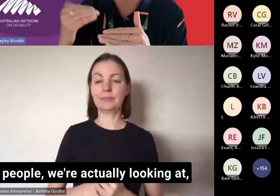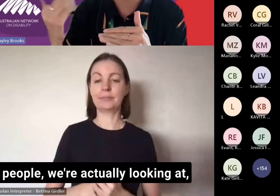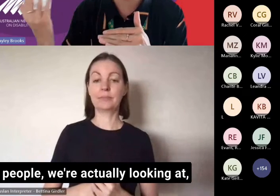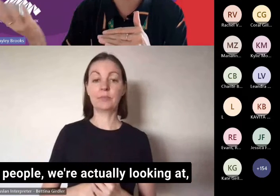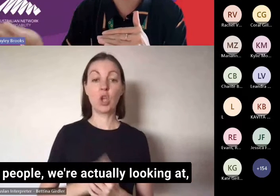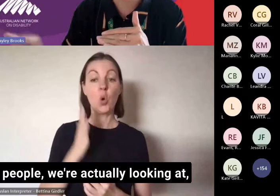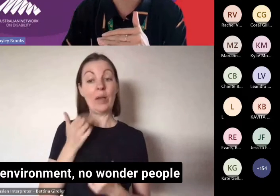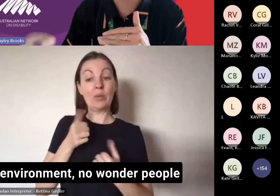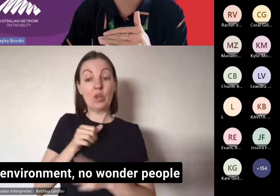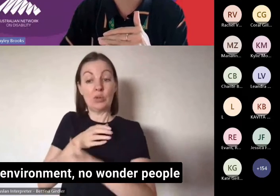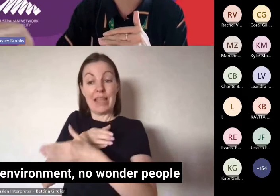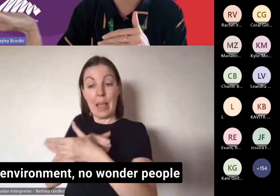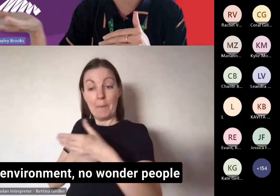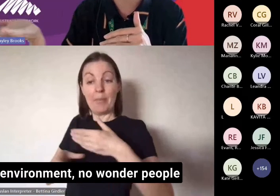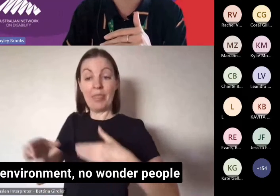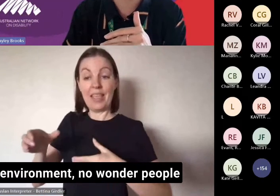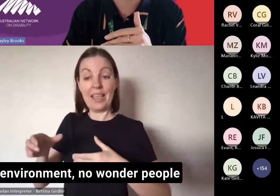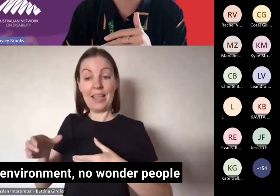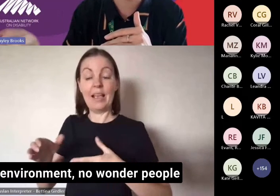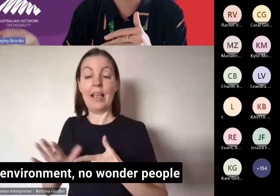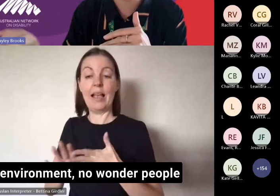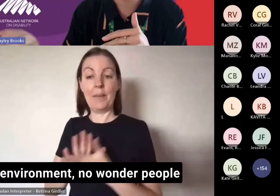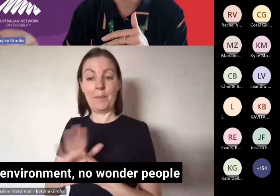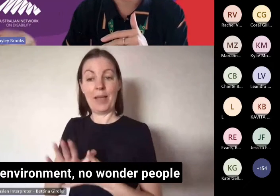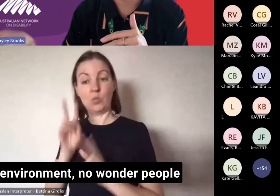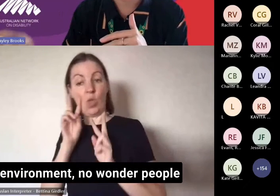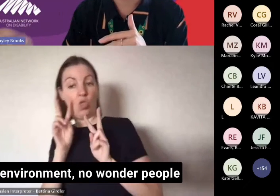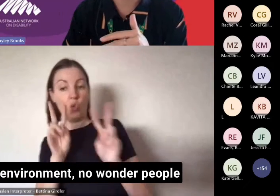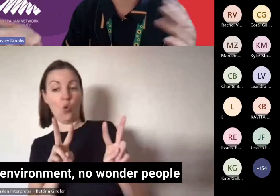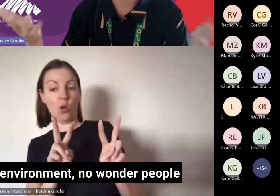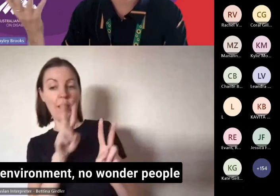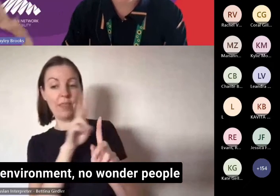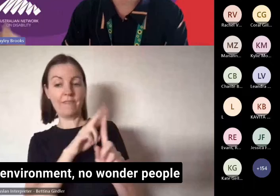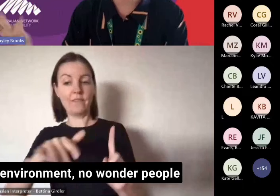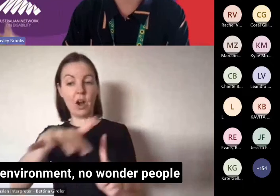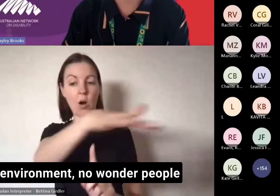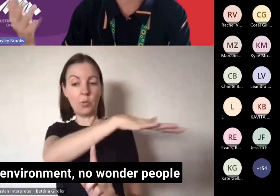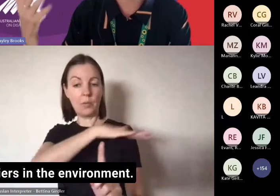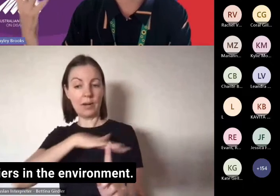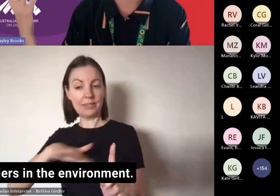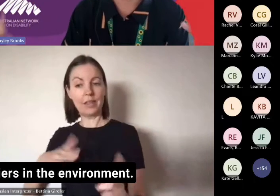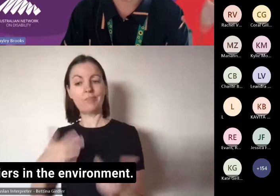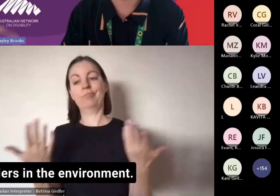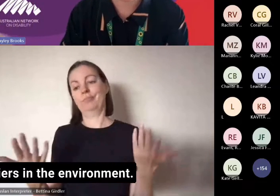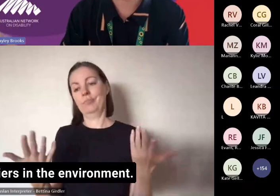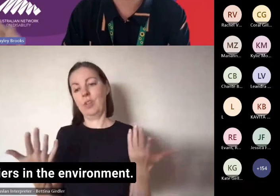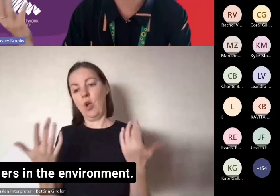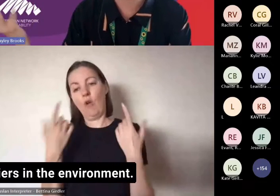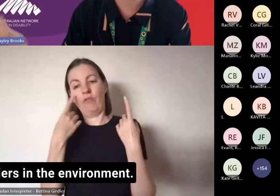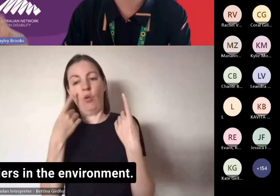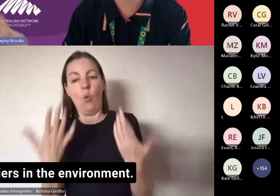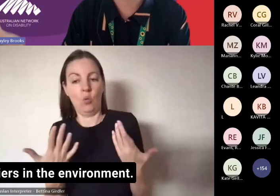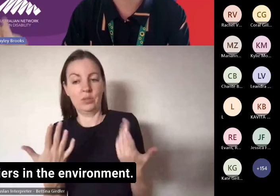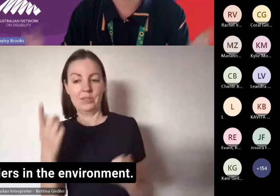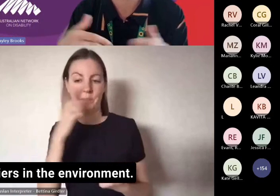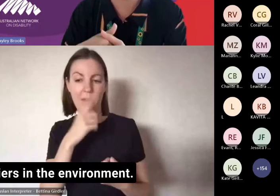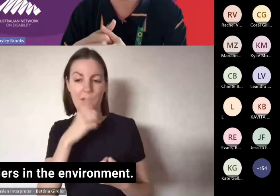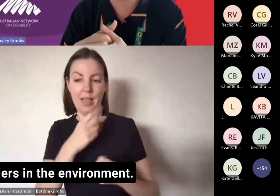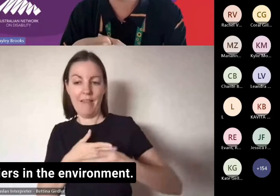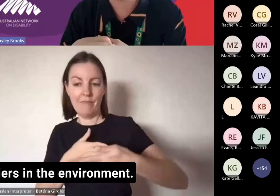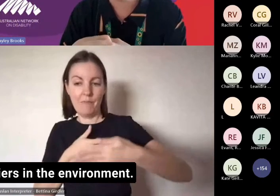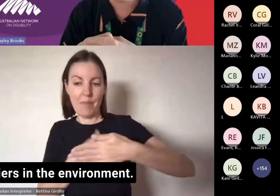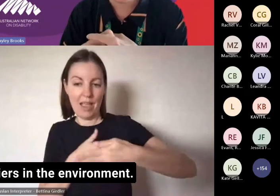we're actually looking at, okay, well, look at this environment. No wonder people may have barriers